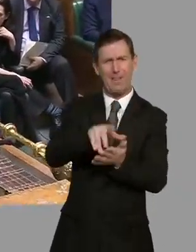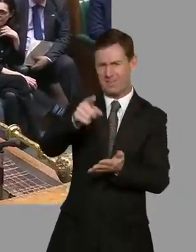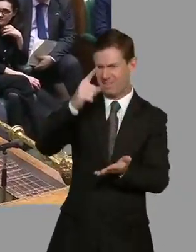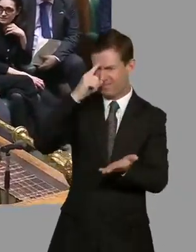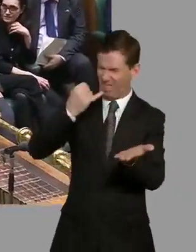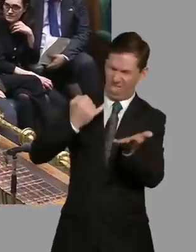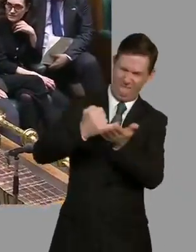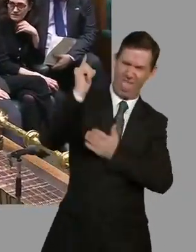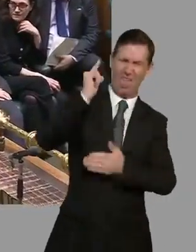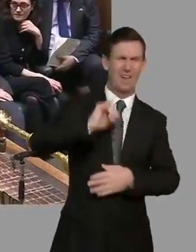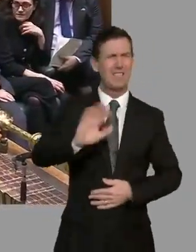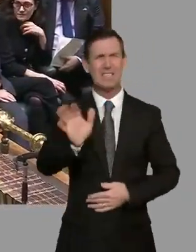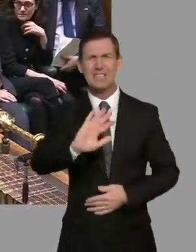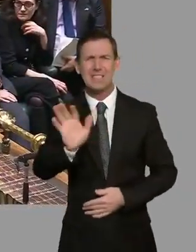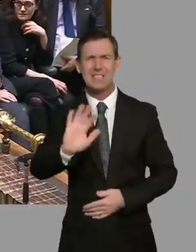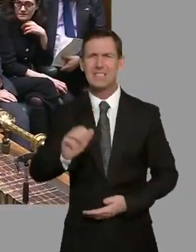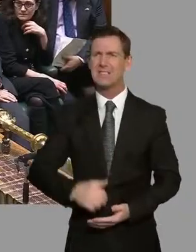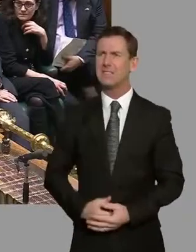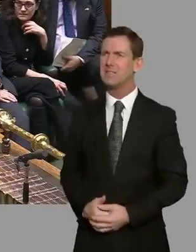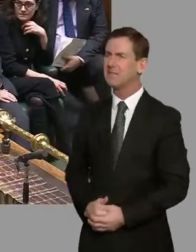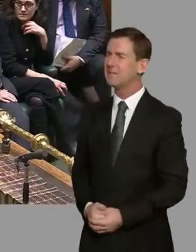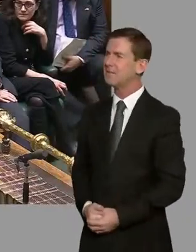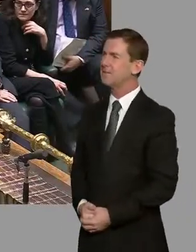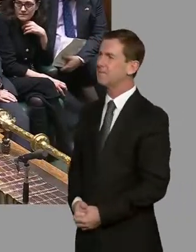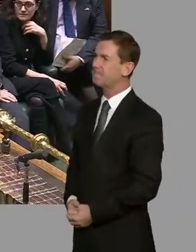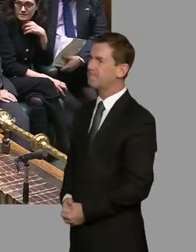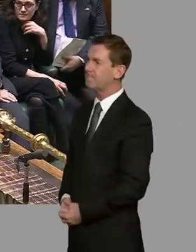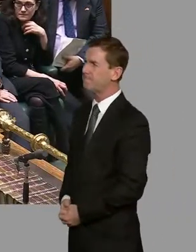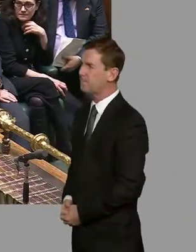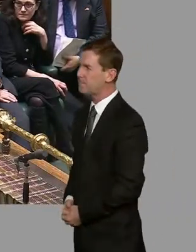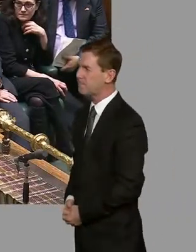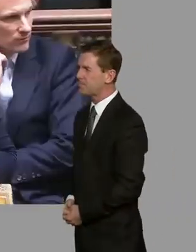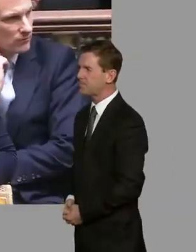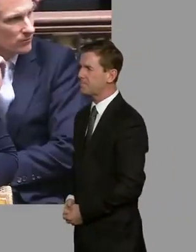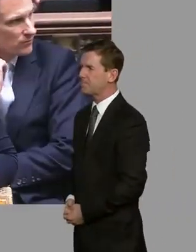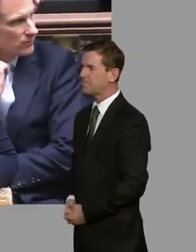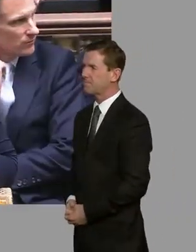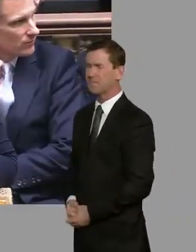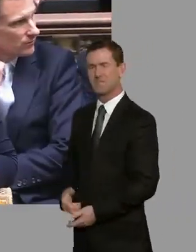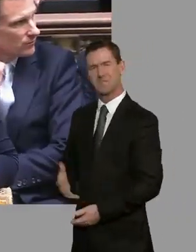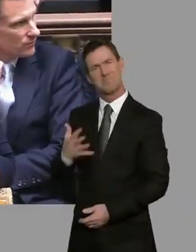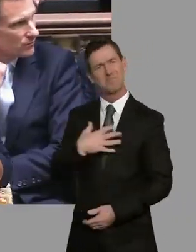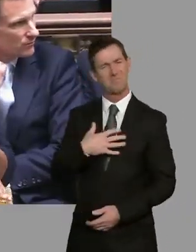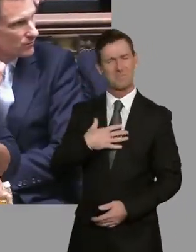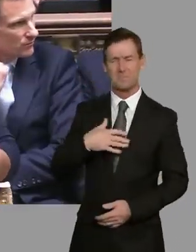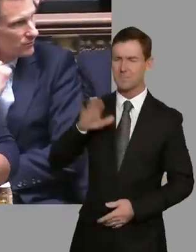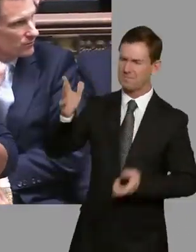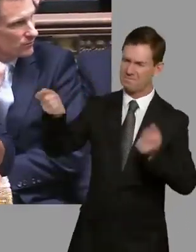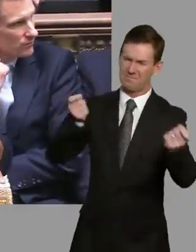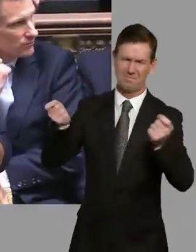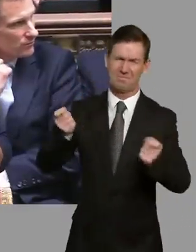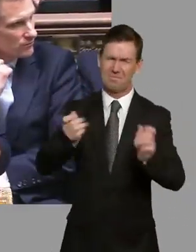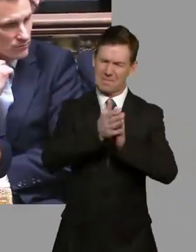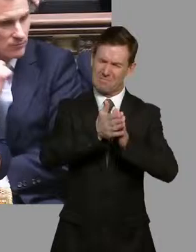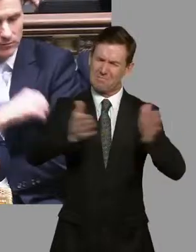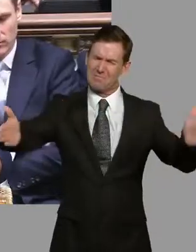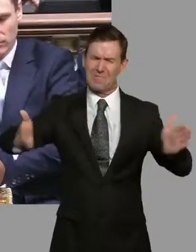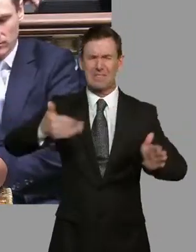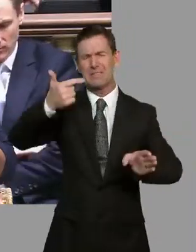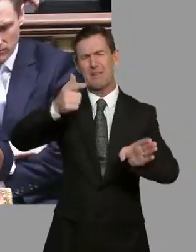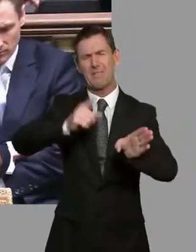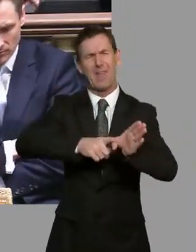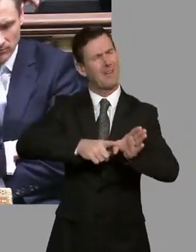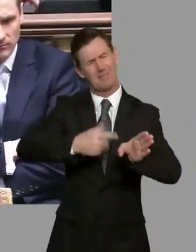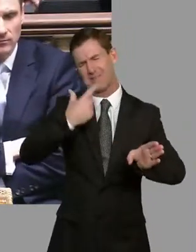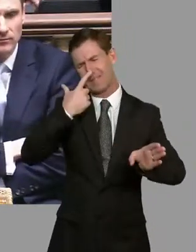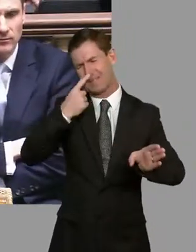Mr. Speaker, it is very possible to have shorter inquiries, especially if they are covering areas that have not been